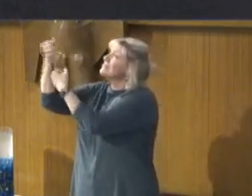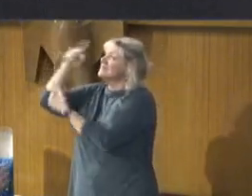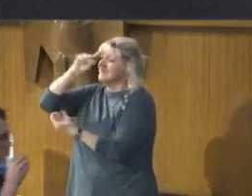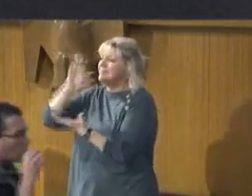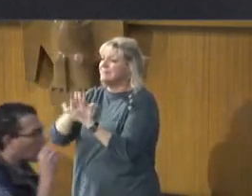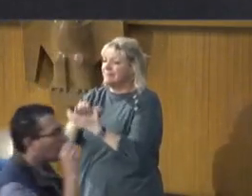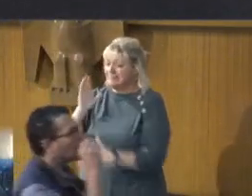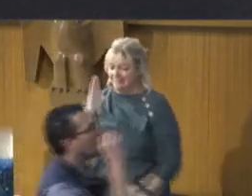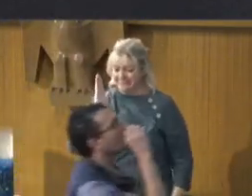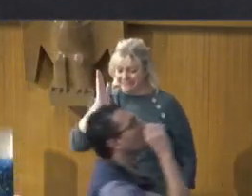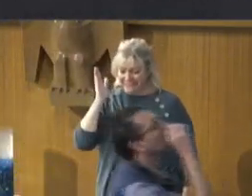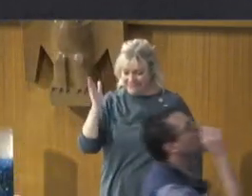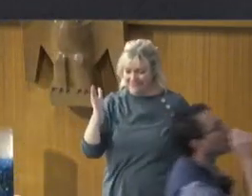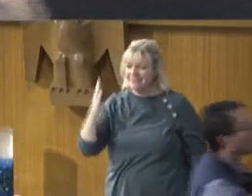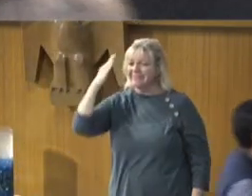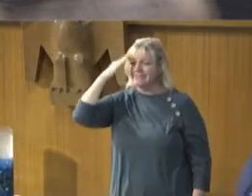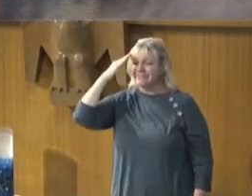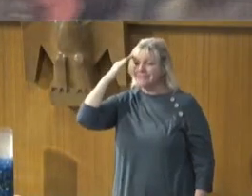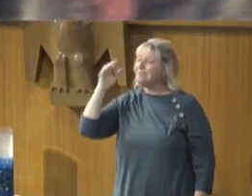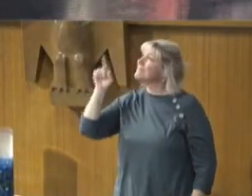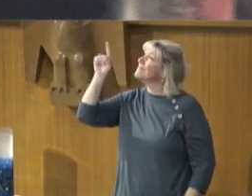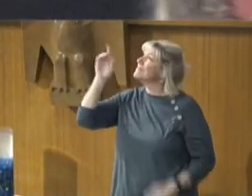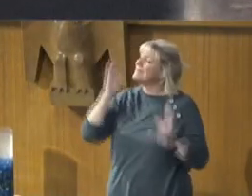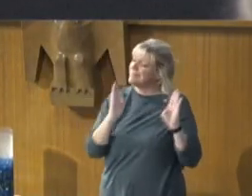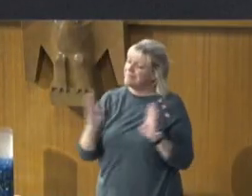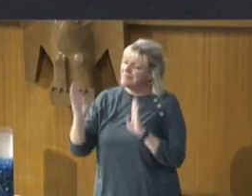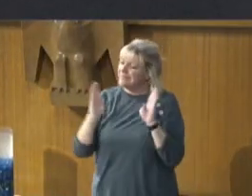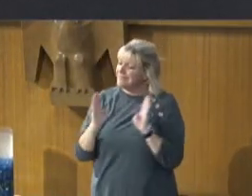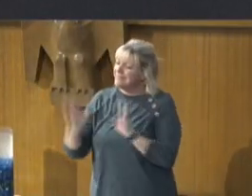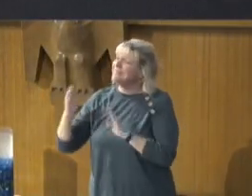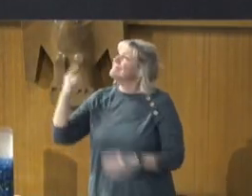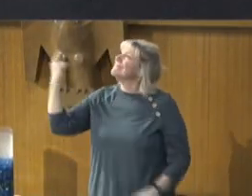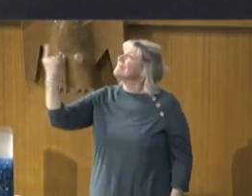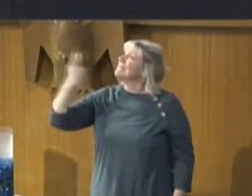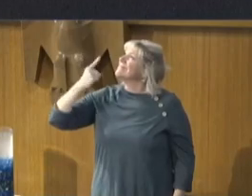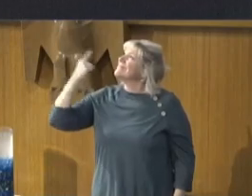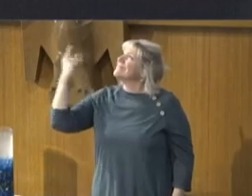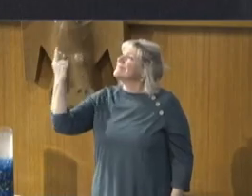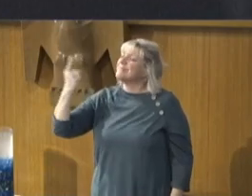believe it. I know you're up to something,